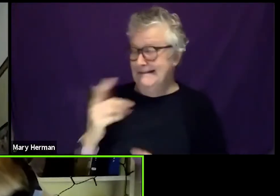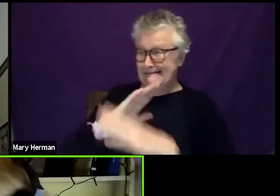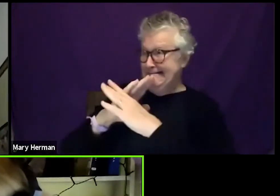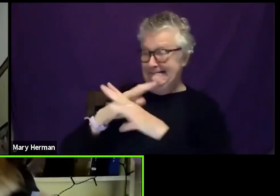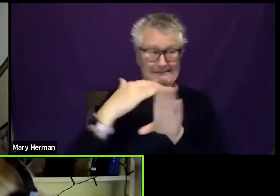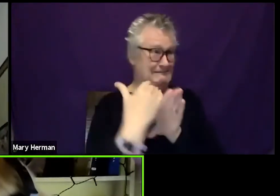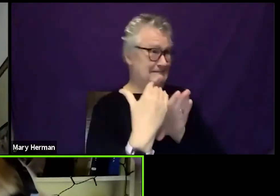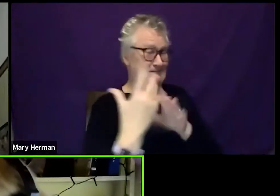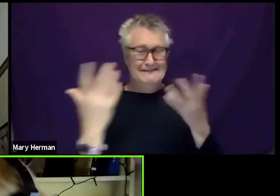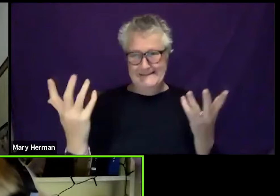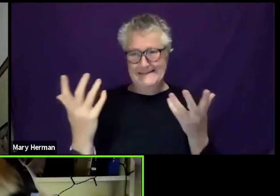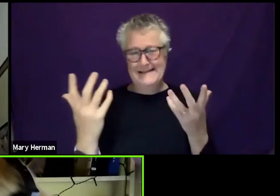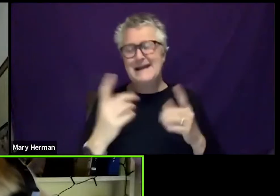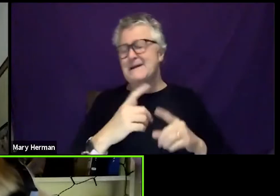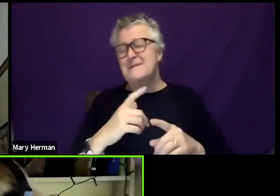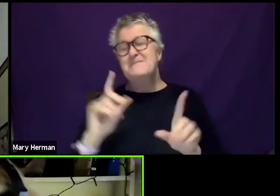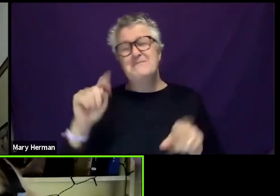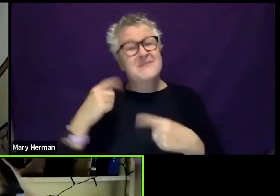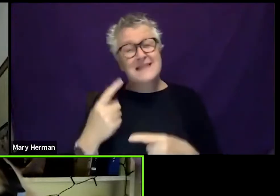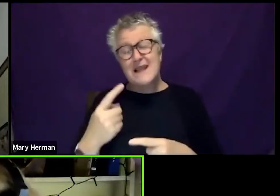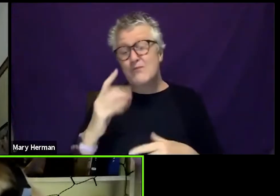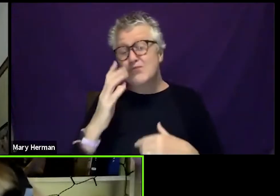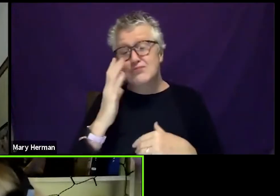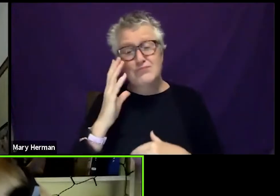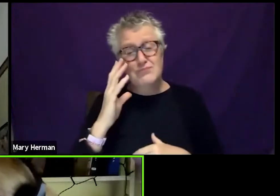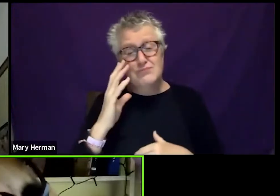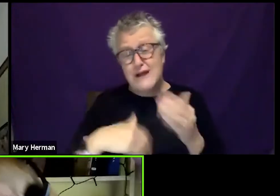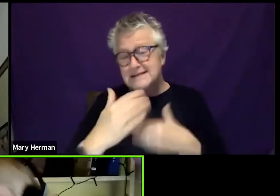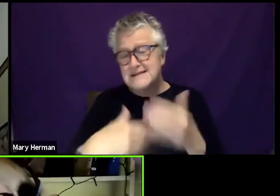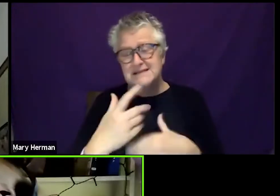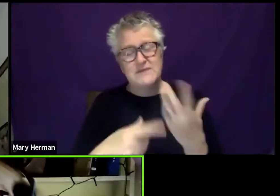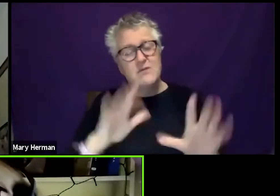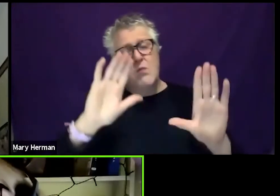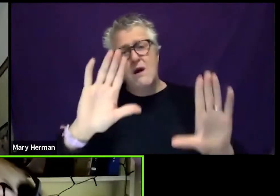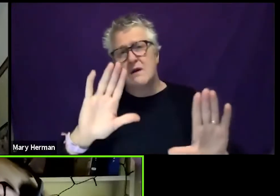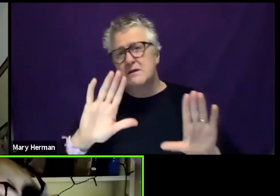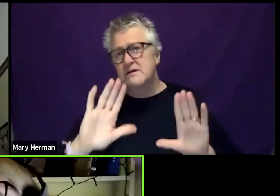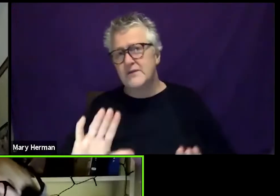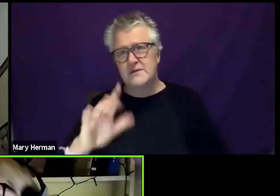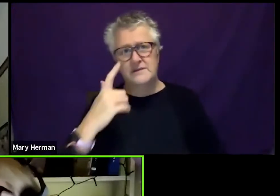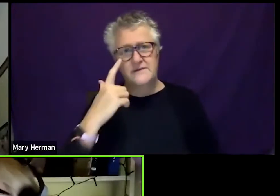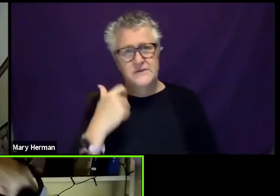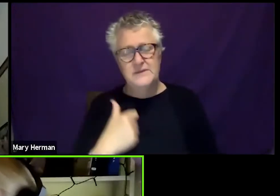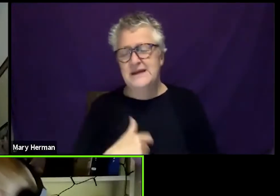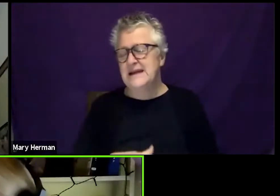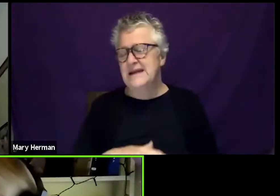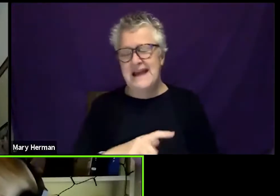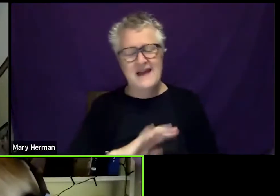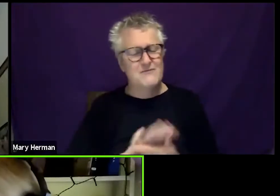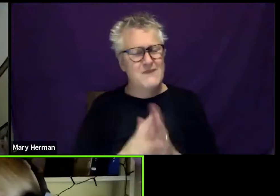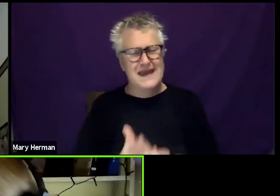And, you know, we now have such a strong community of people that are